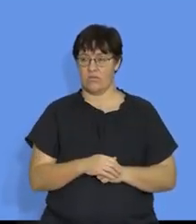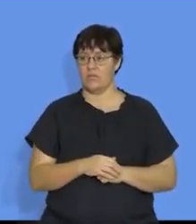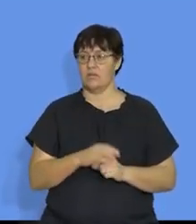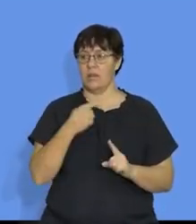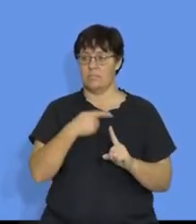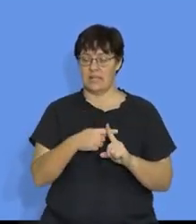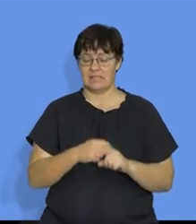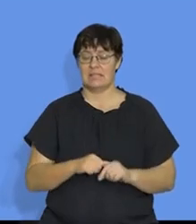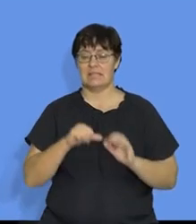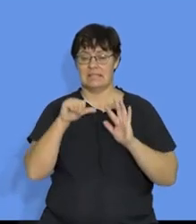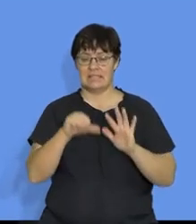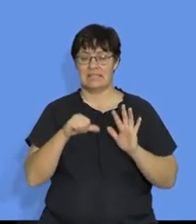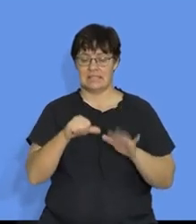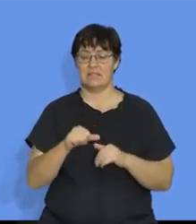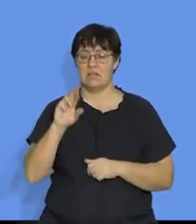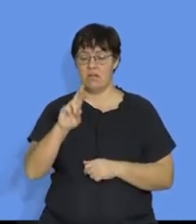16R plus